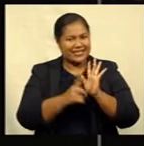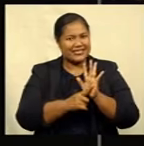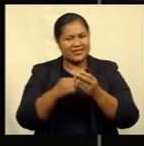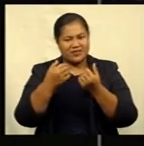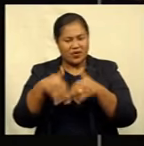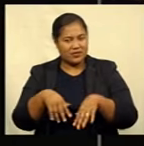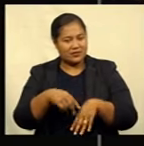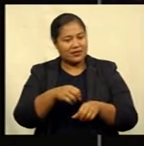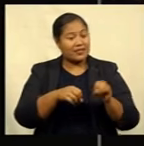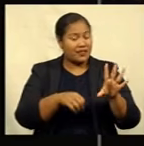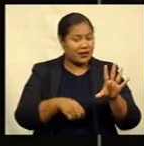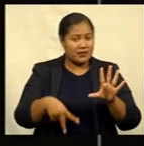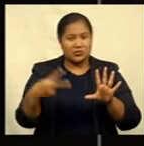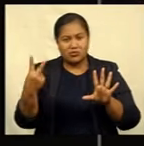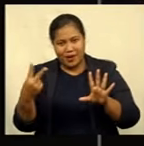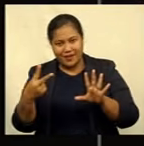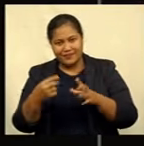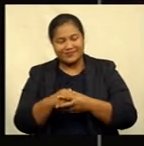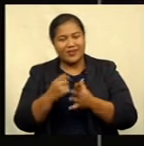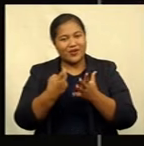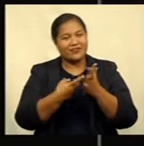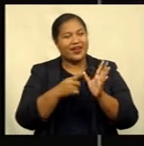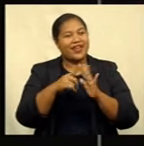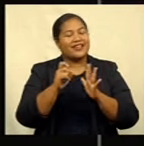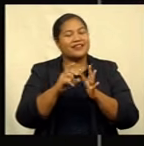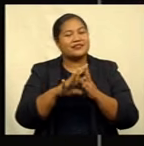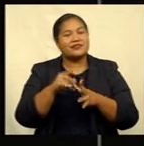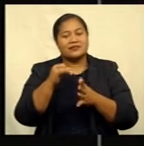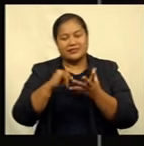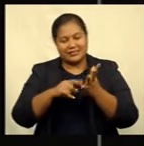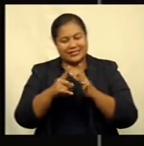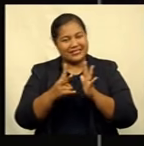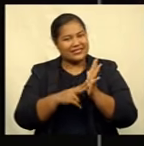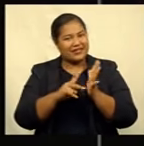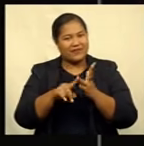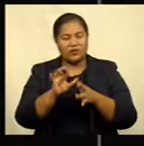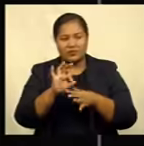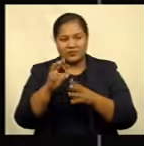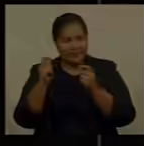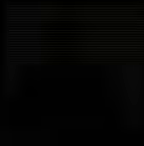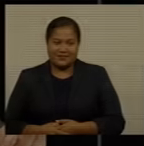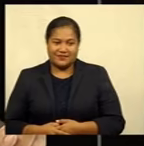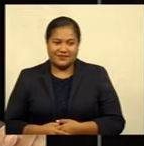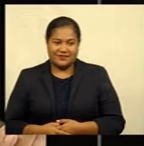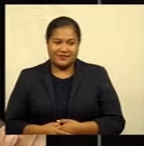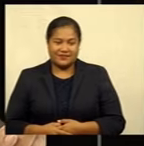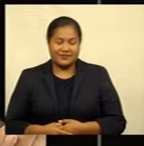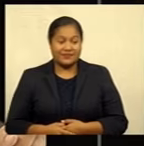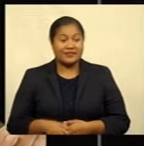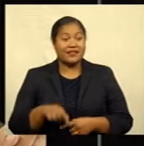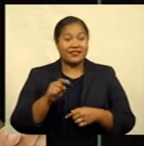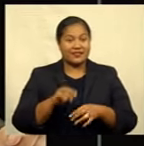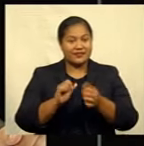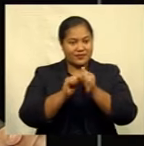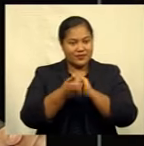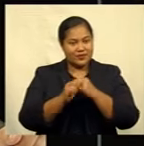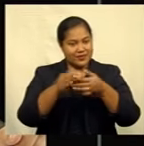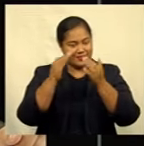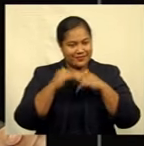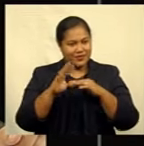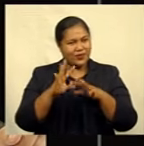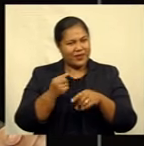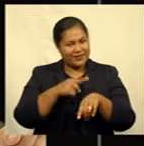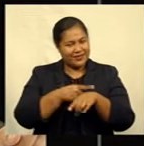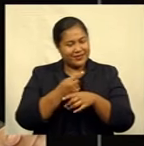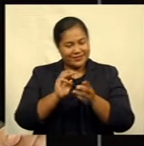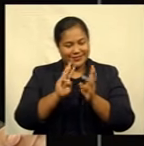to semi-valimised Raiders. Sivo was also denied a try in the dying stages of the match. That's it from sports. Coming up, we have the very